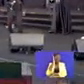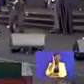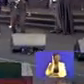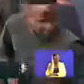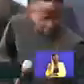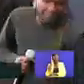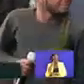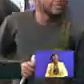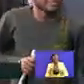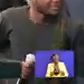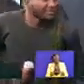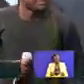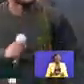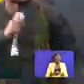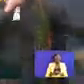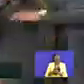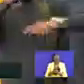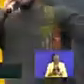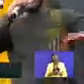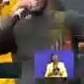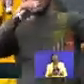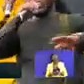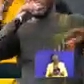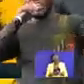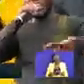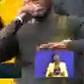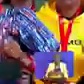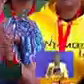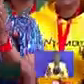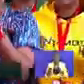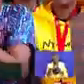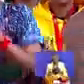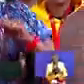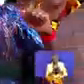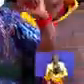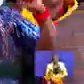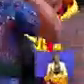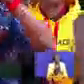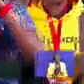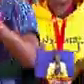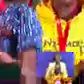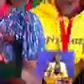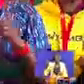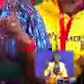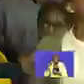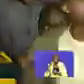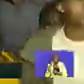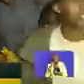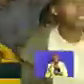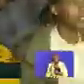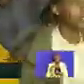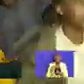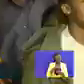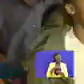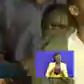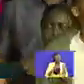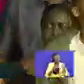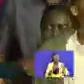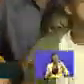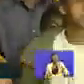sound say every oppression is say every demotion